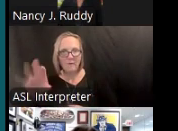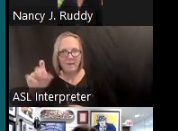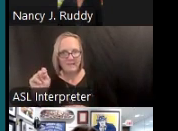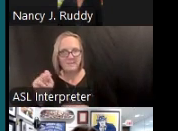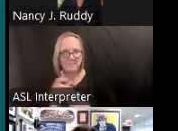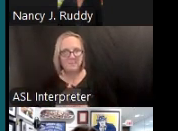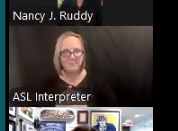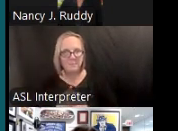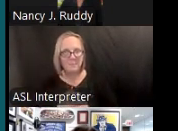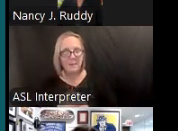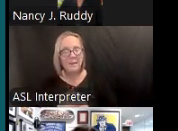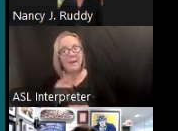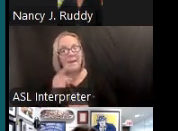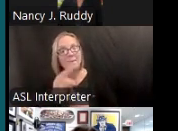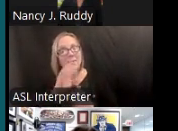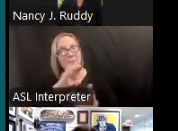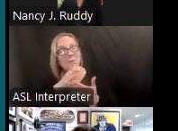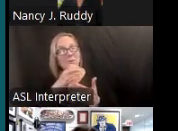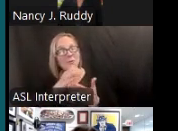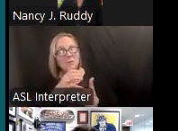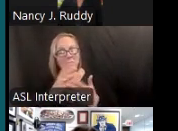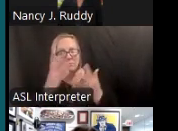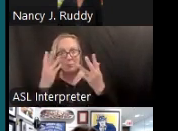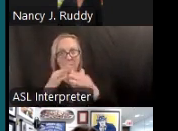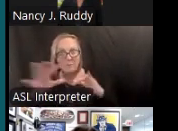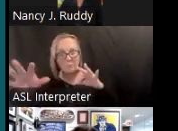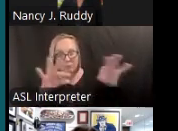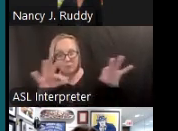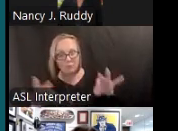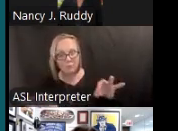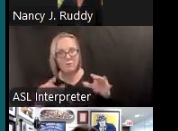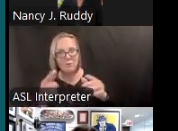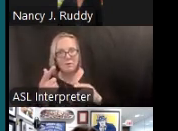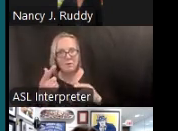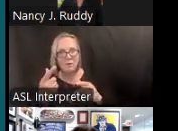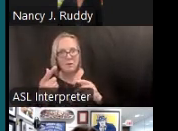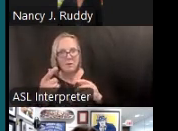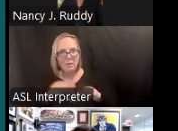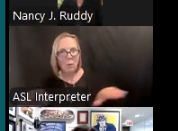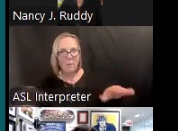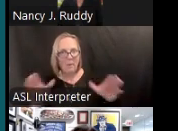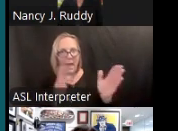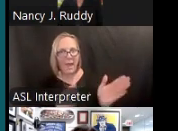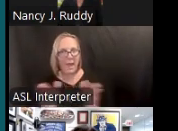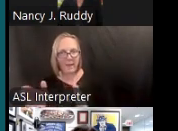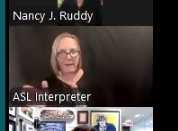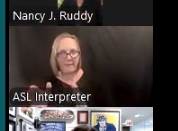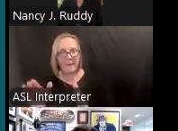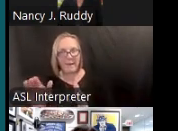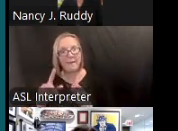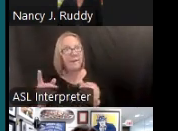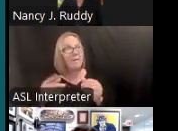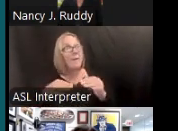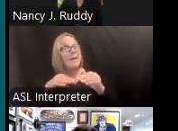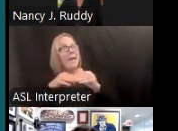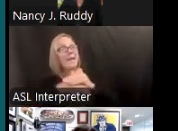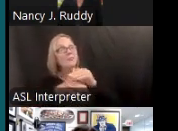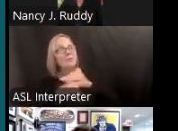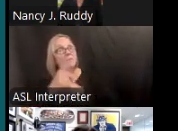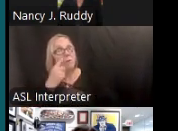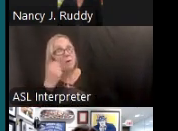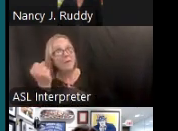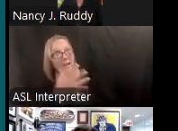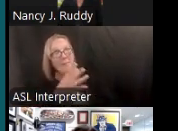This slide shows an illustrative ground floor plan for the proposed project. As Nancy mentioned, the main entrances for the gaming facility